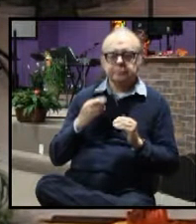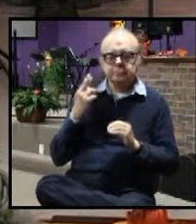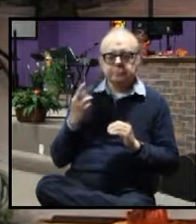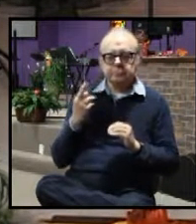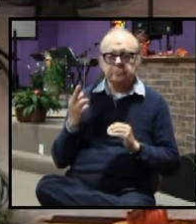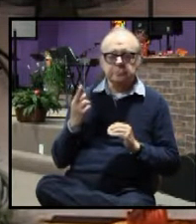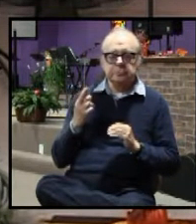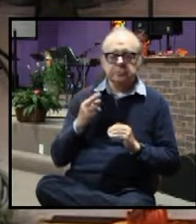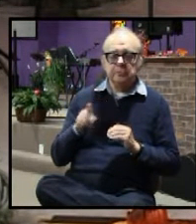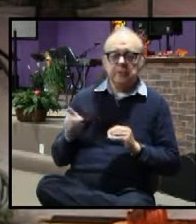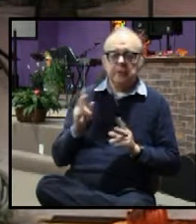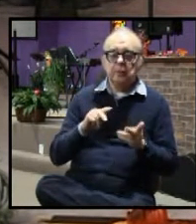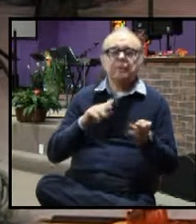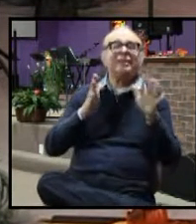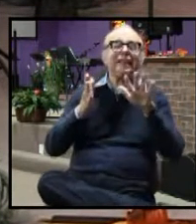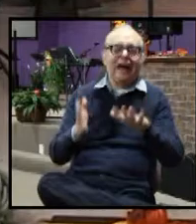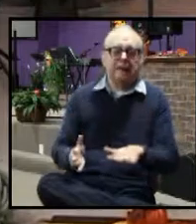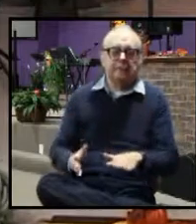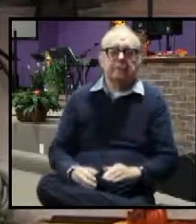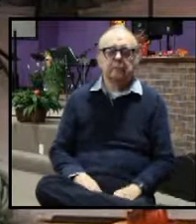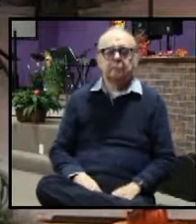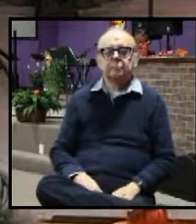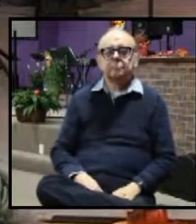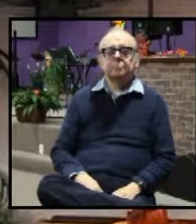purpose, they would just die